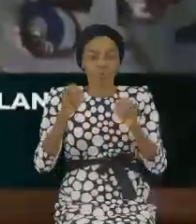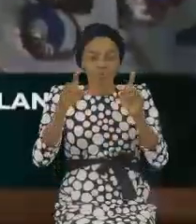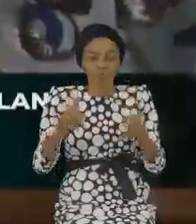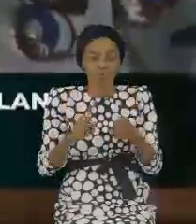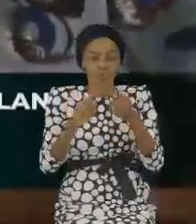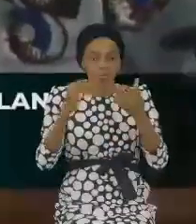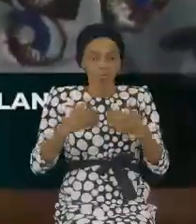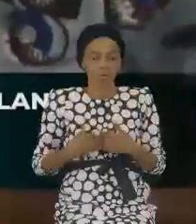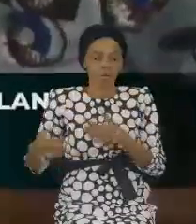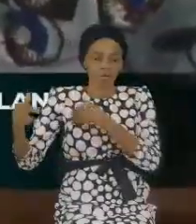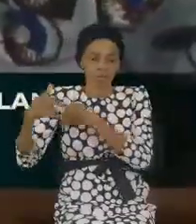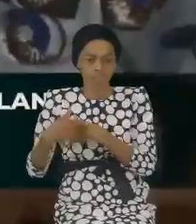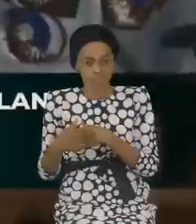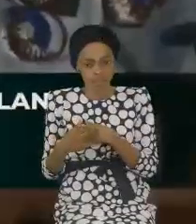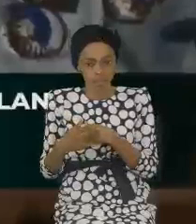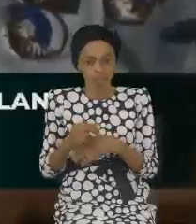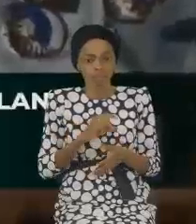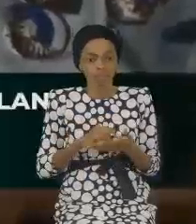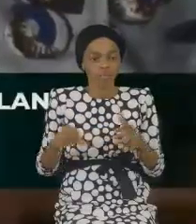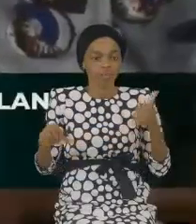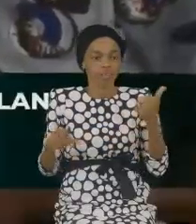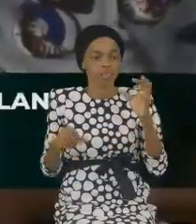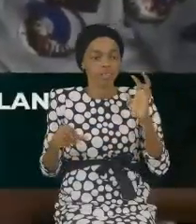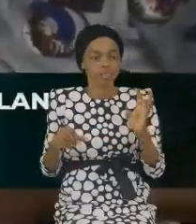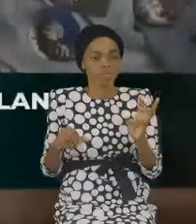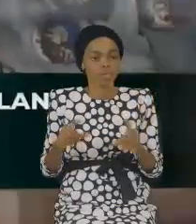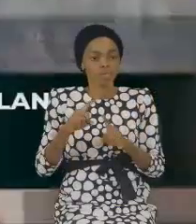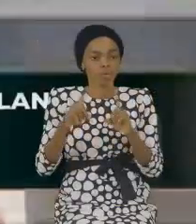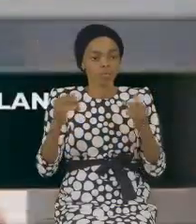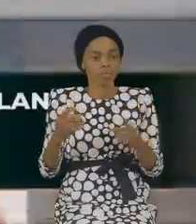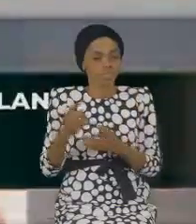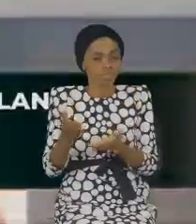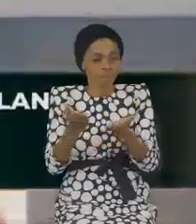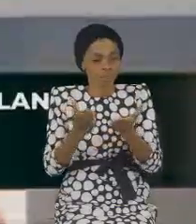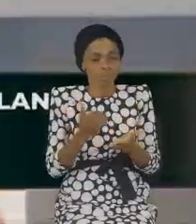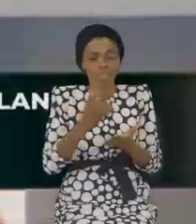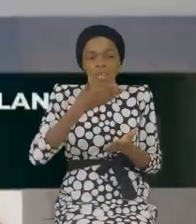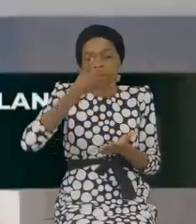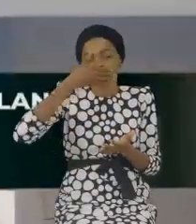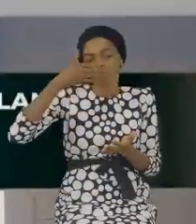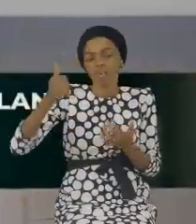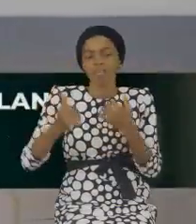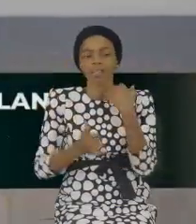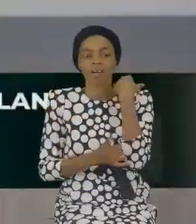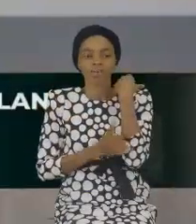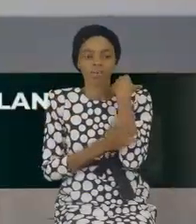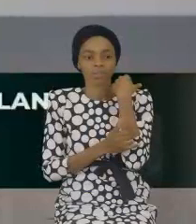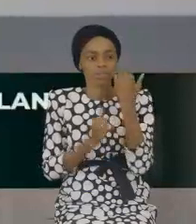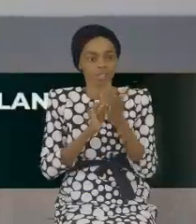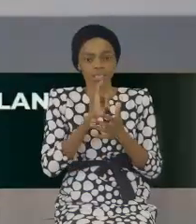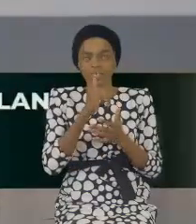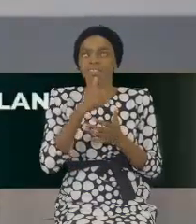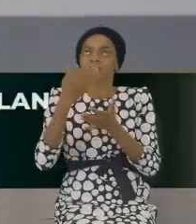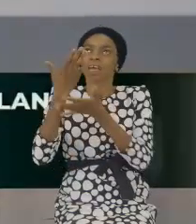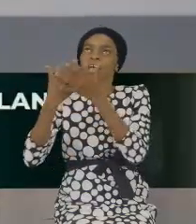have returned. Then in verse 16, but now they seek, they desire a better country, that is,